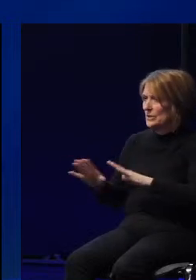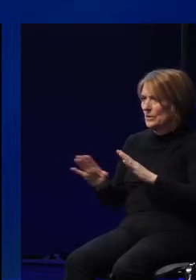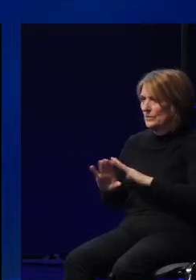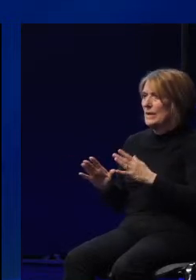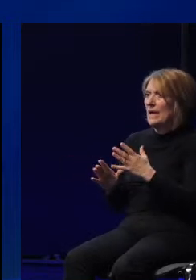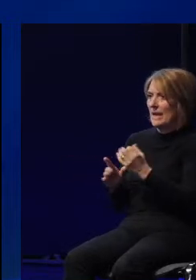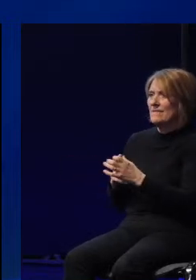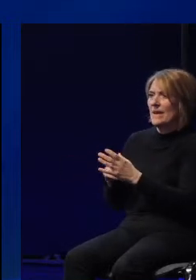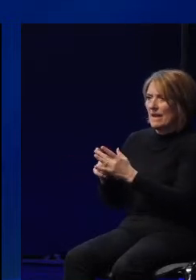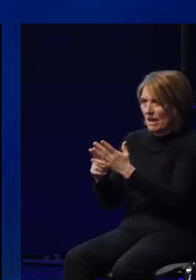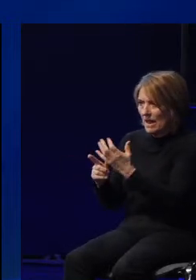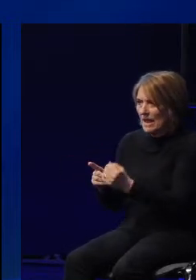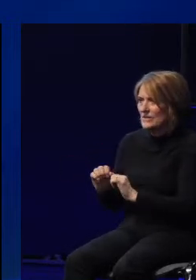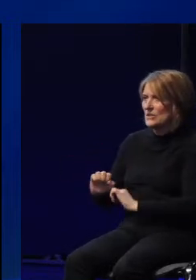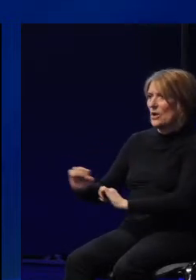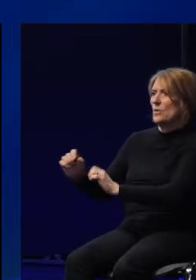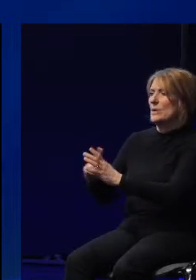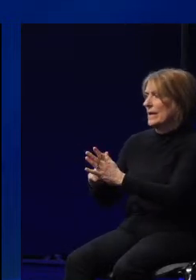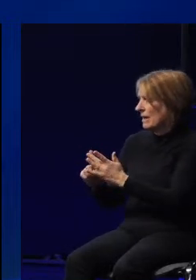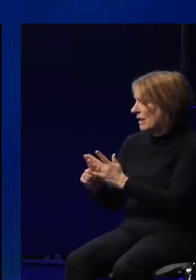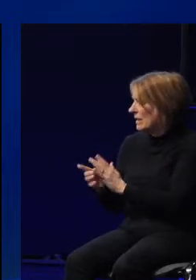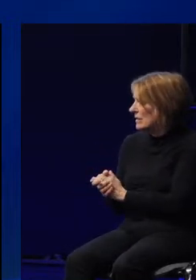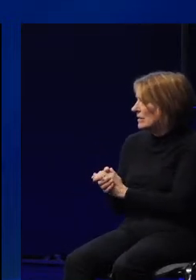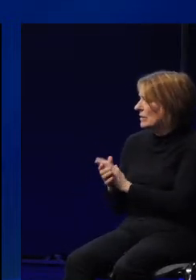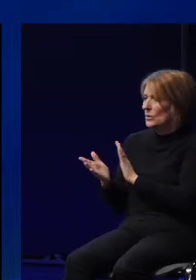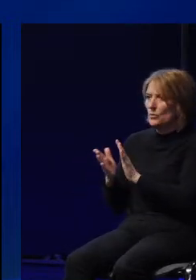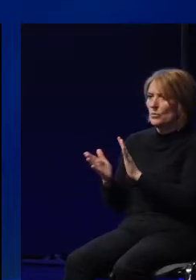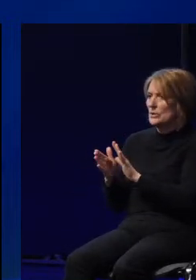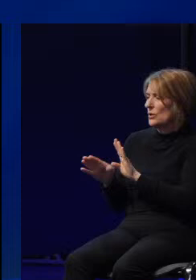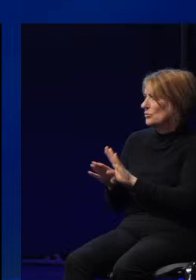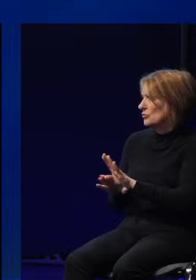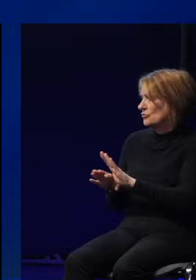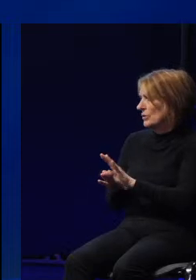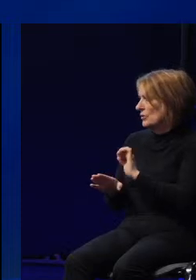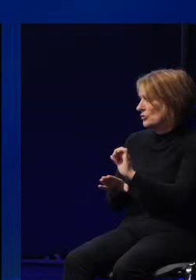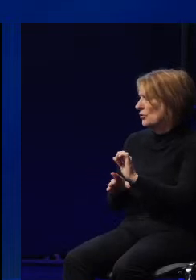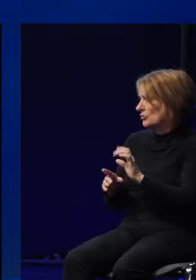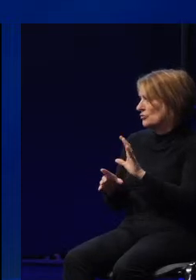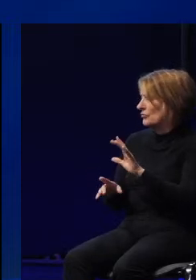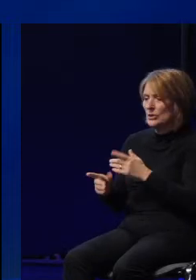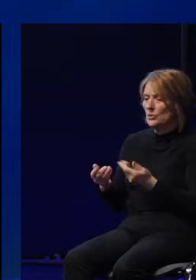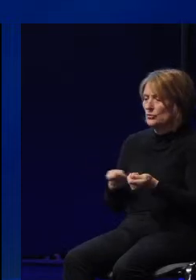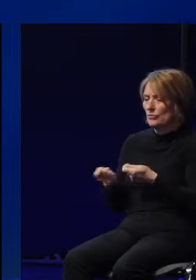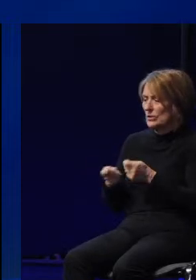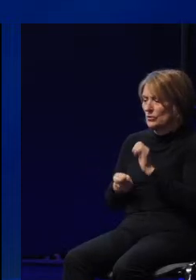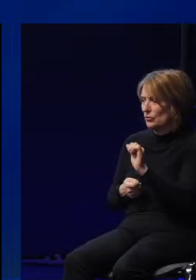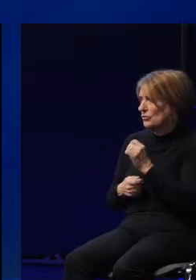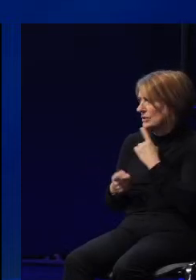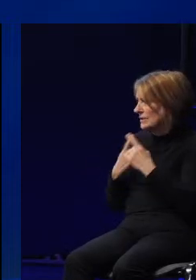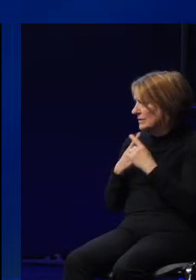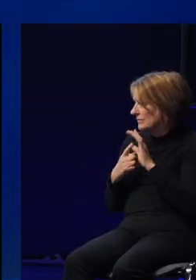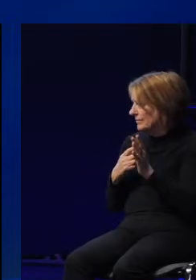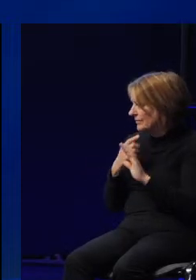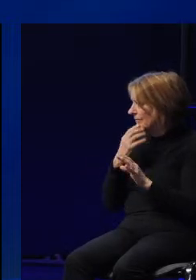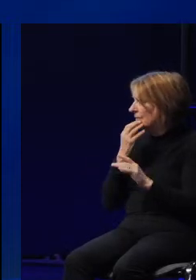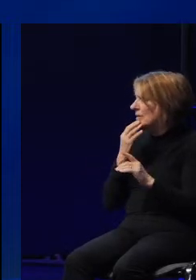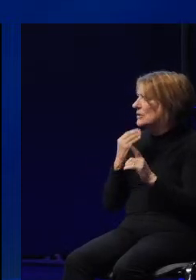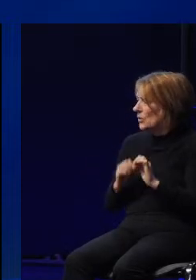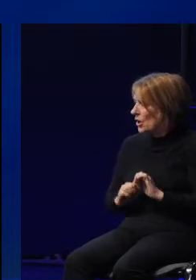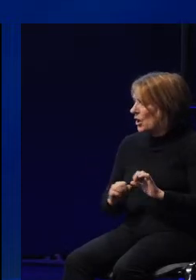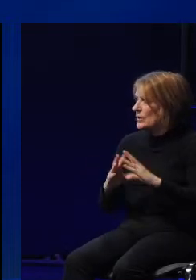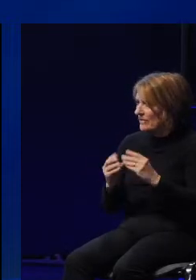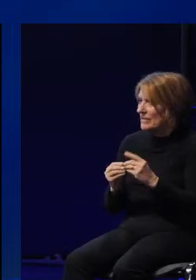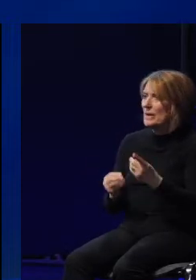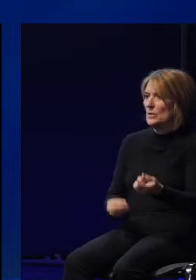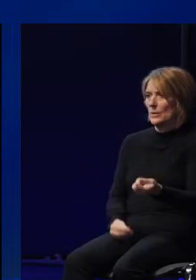in there, and yes, it's our own AI. We don't train on your data. Okay. You own everything, but you give